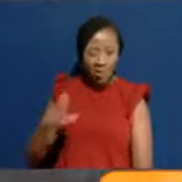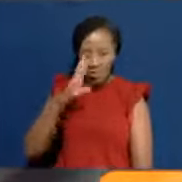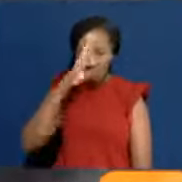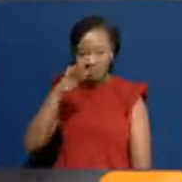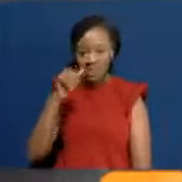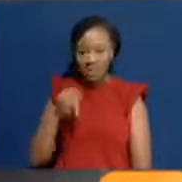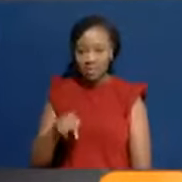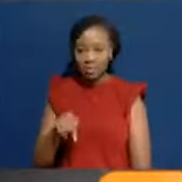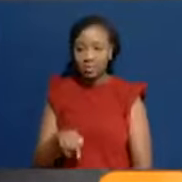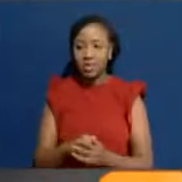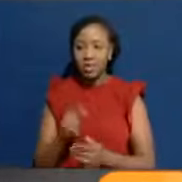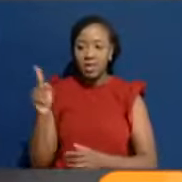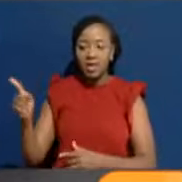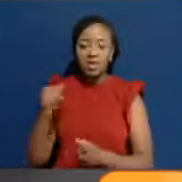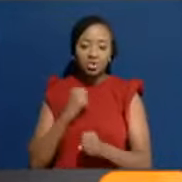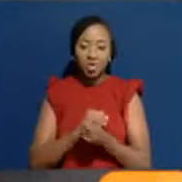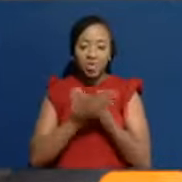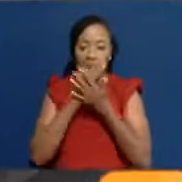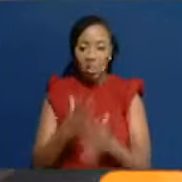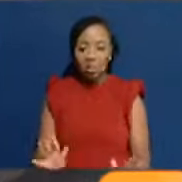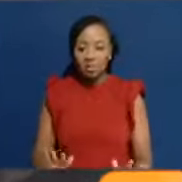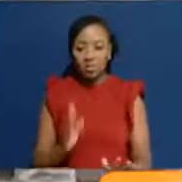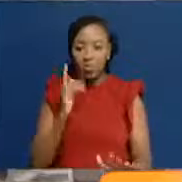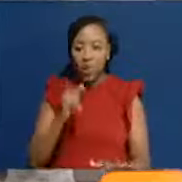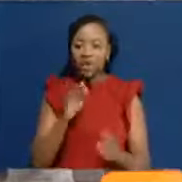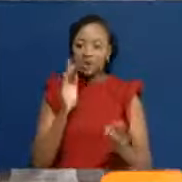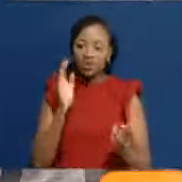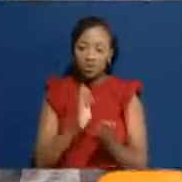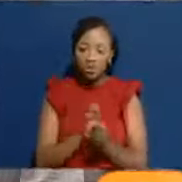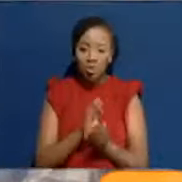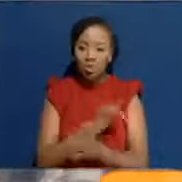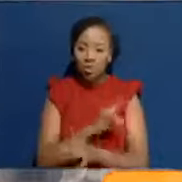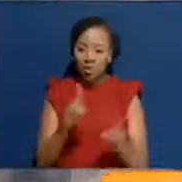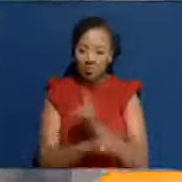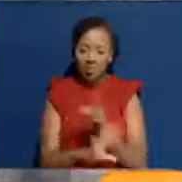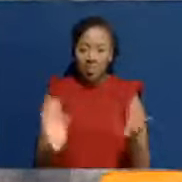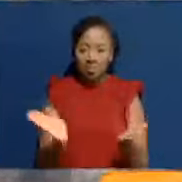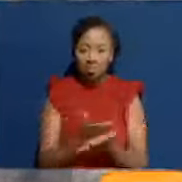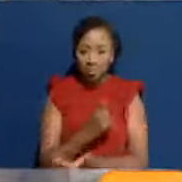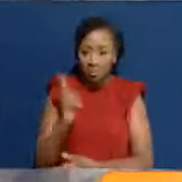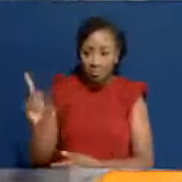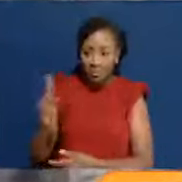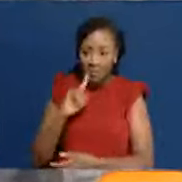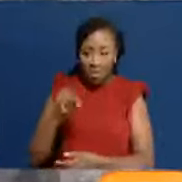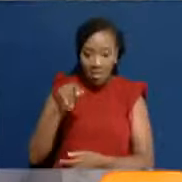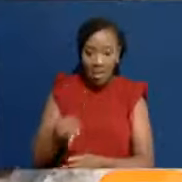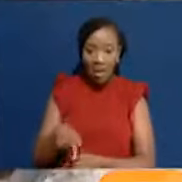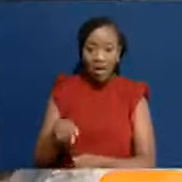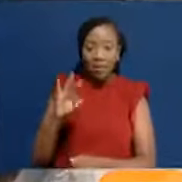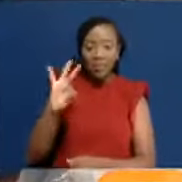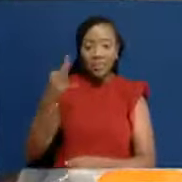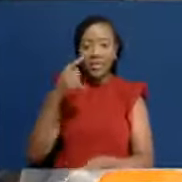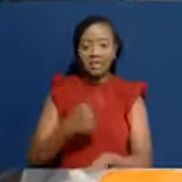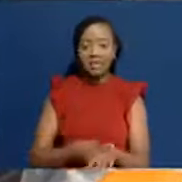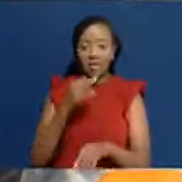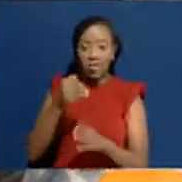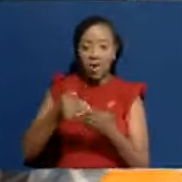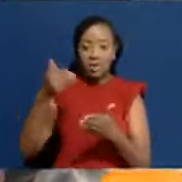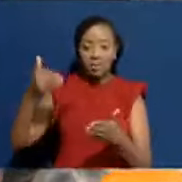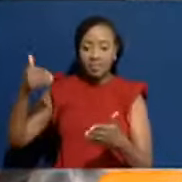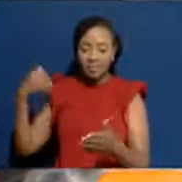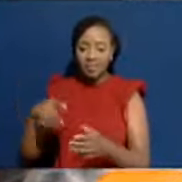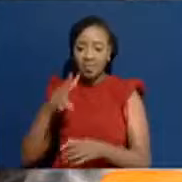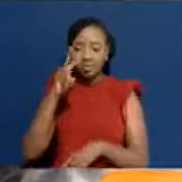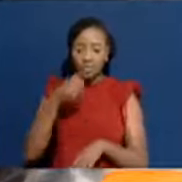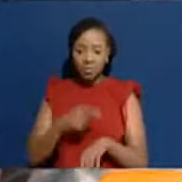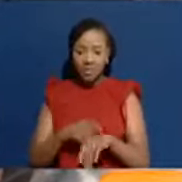she lost all her stock. This is the third time that Anyango has had to start from scratch after two previous